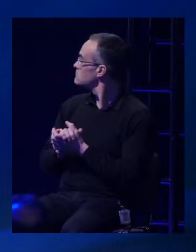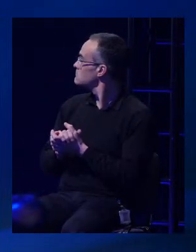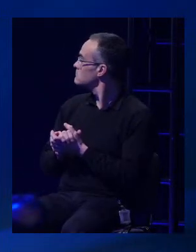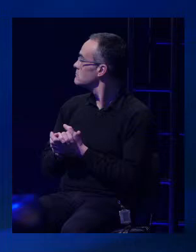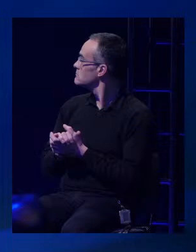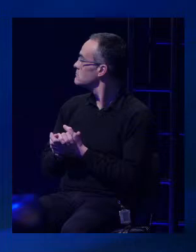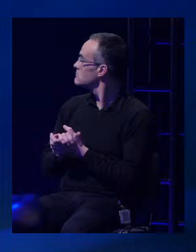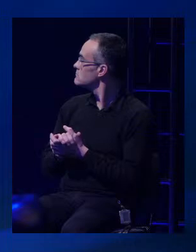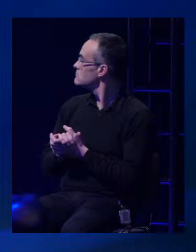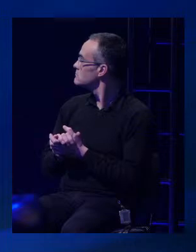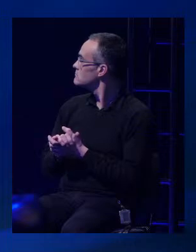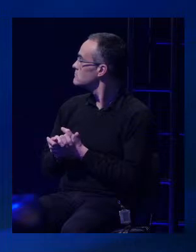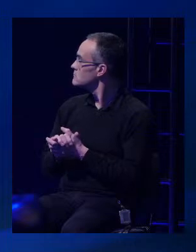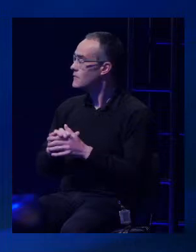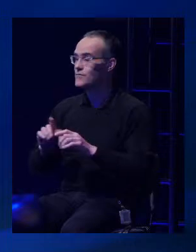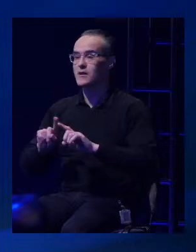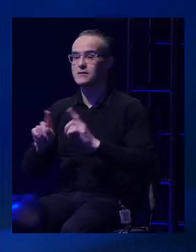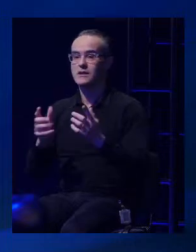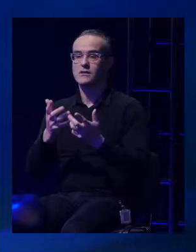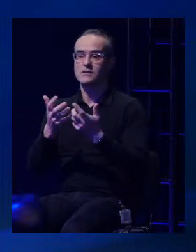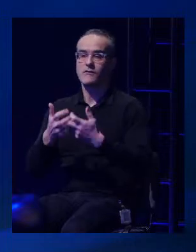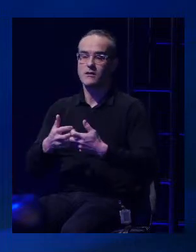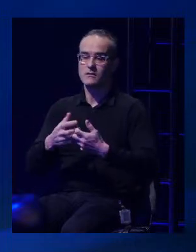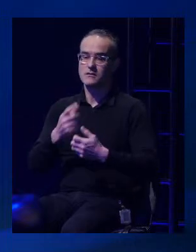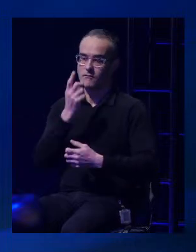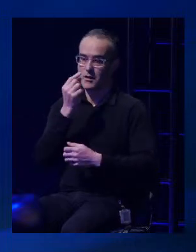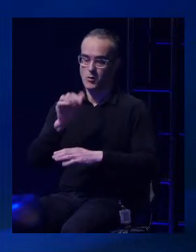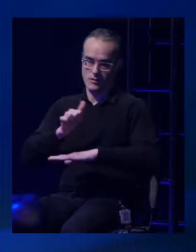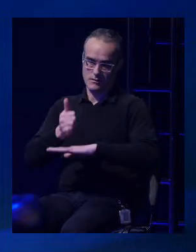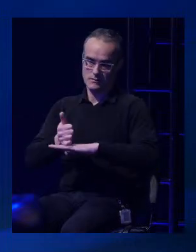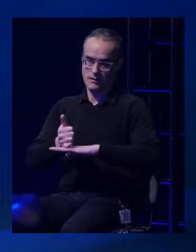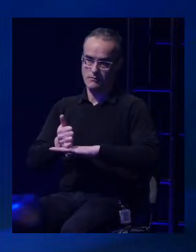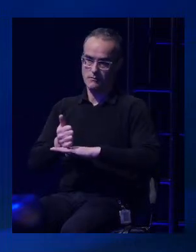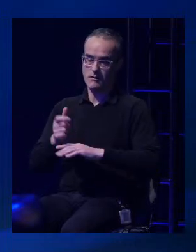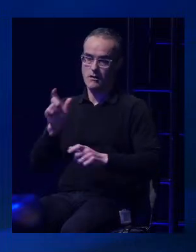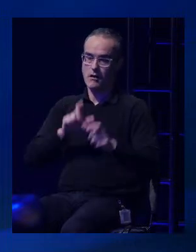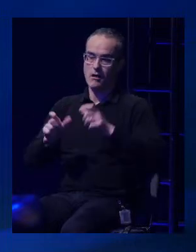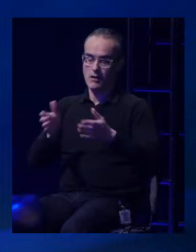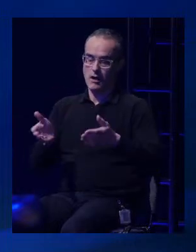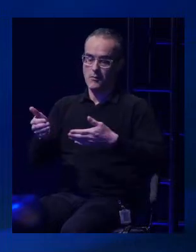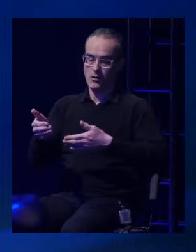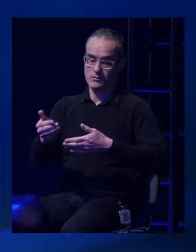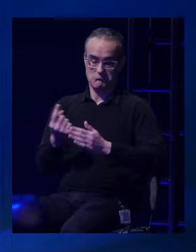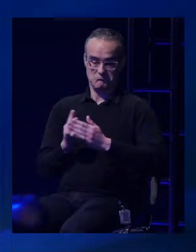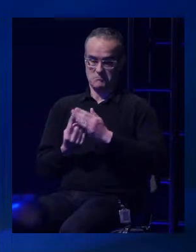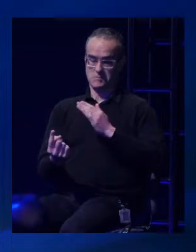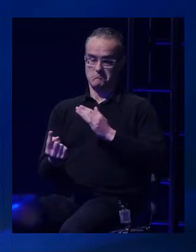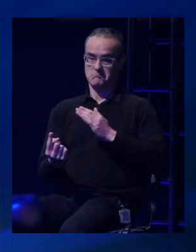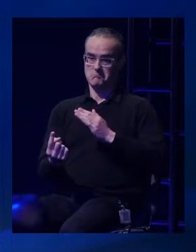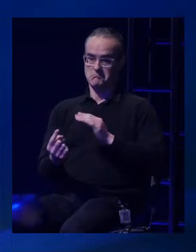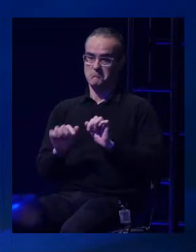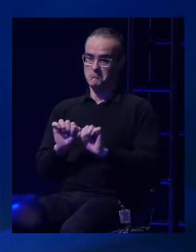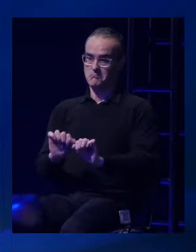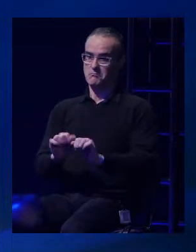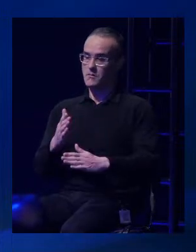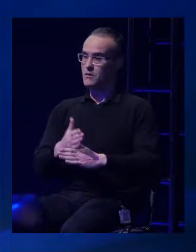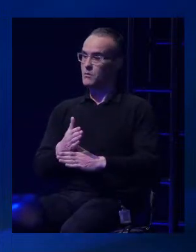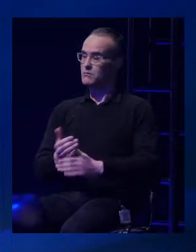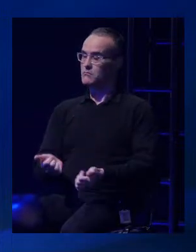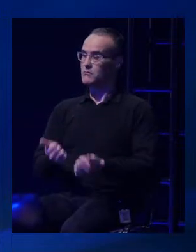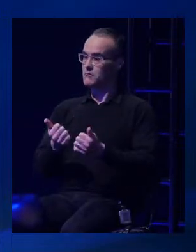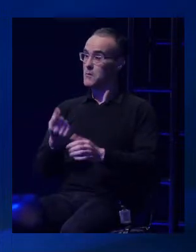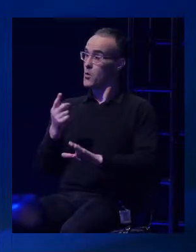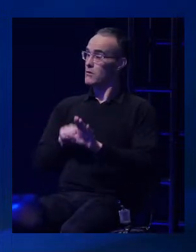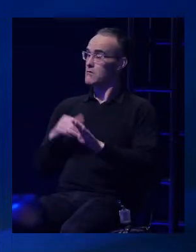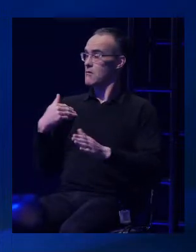Obviously, different kinds of devices are available on set. You've seen the ColorBox as a single standalone unit, but we also released recently in the last